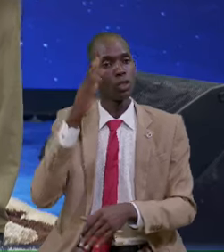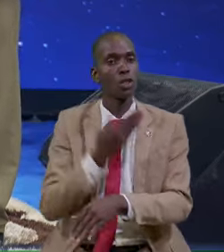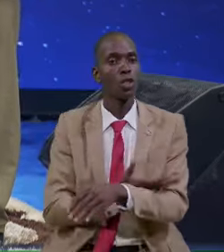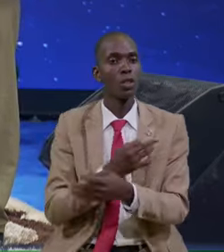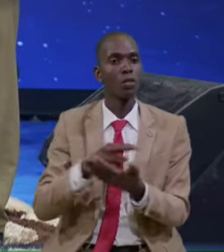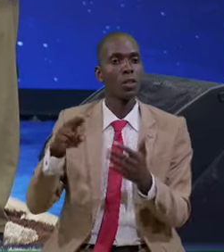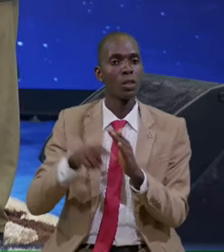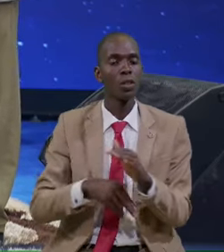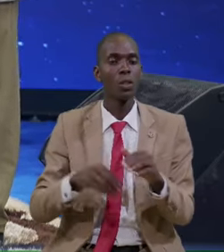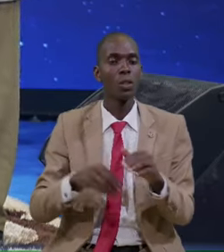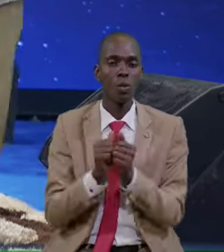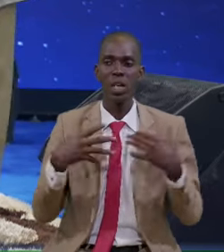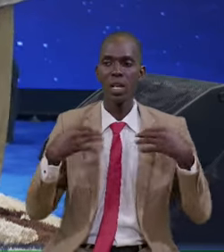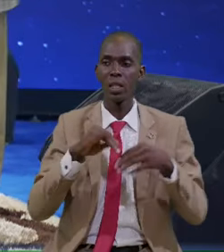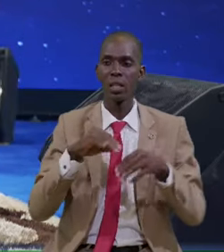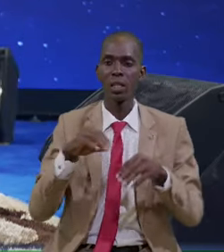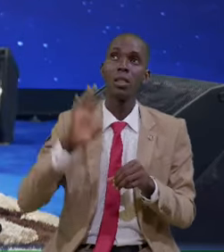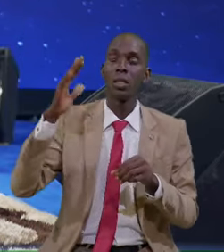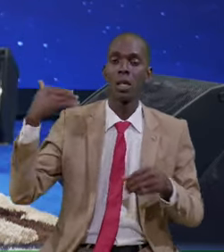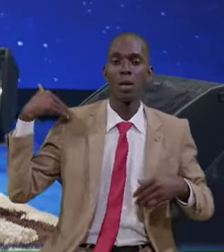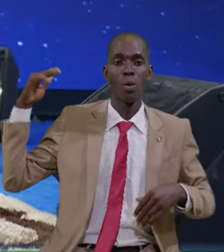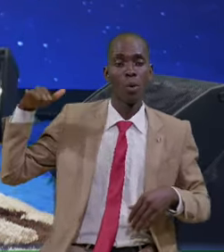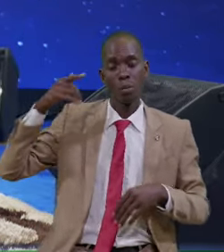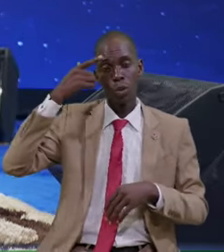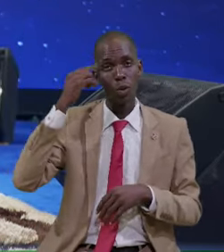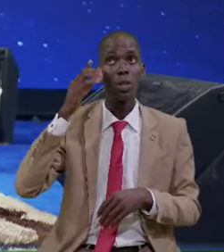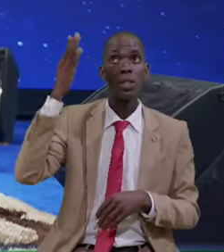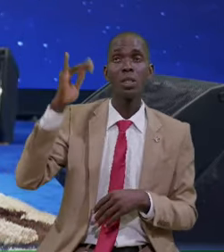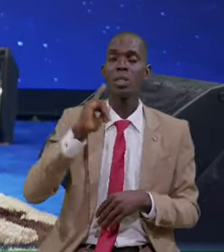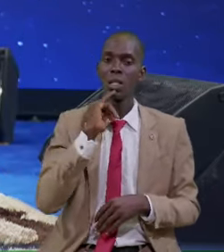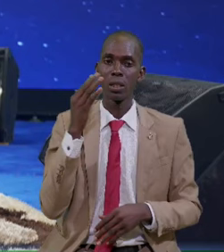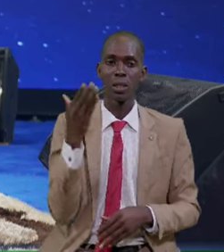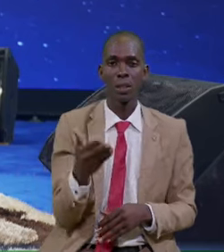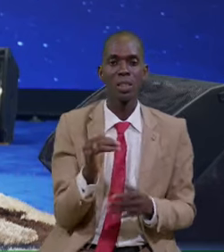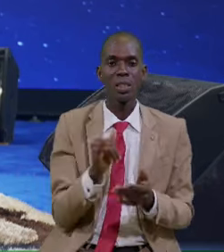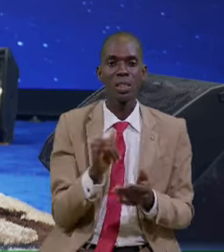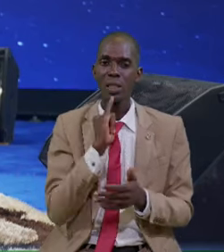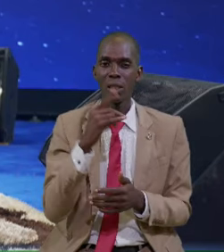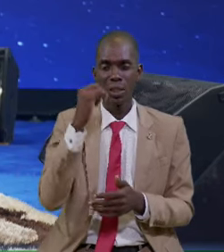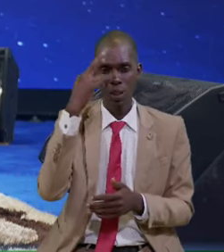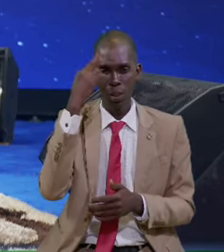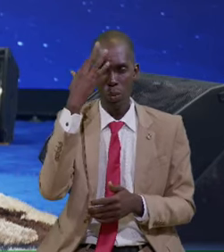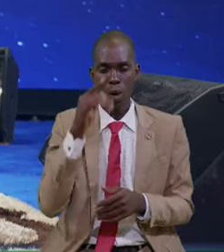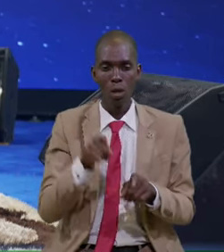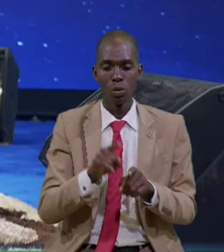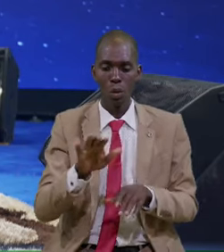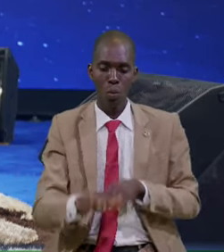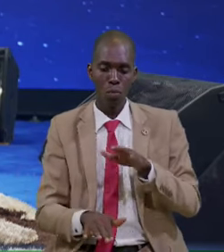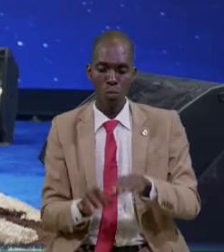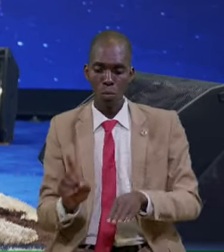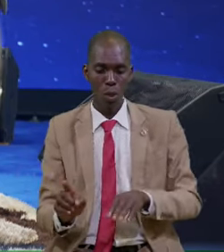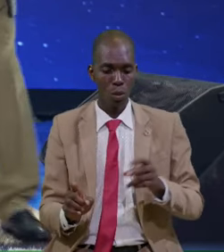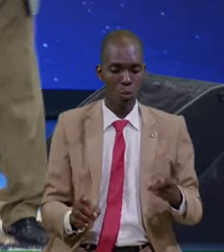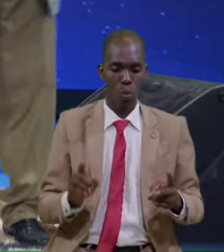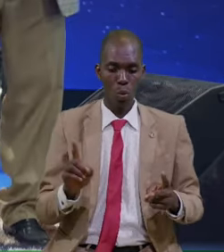wings. Because it's there that the risen, as you are walking, one, two, one, two, one, two,